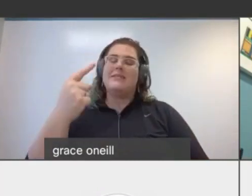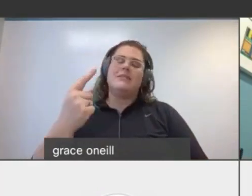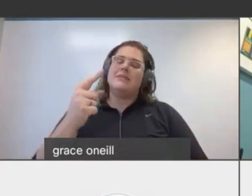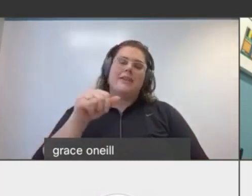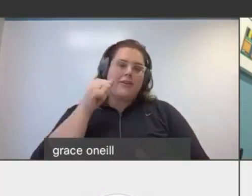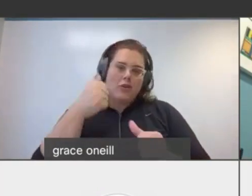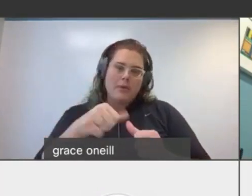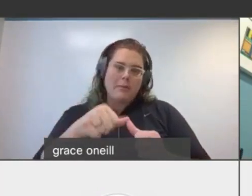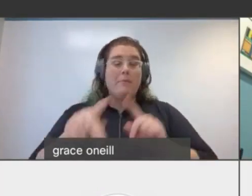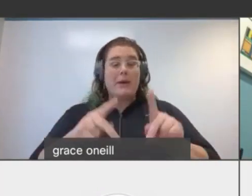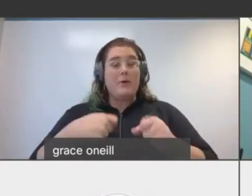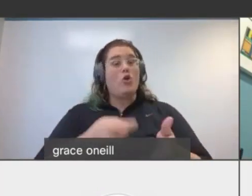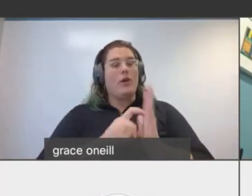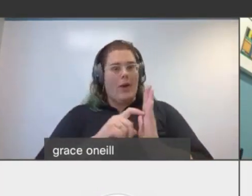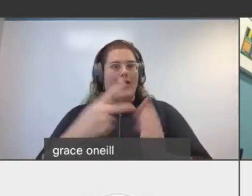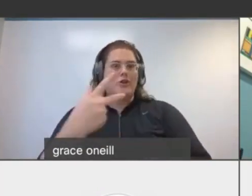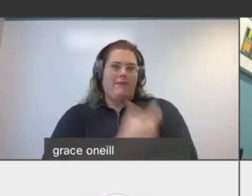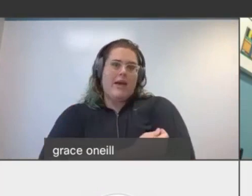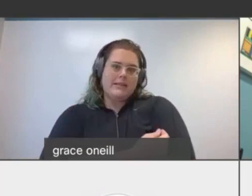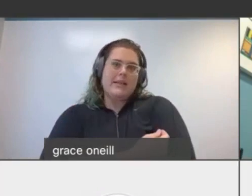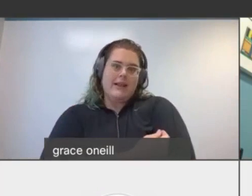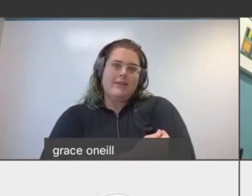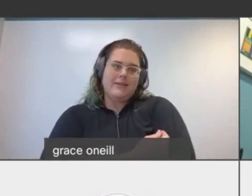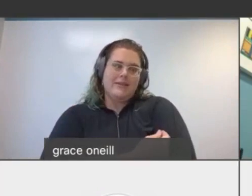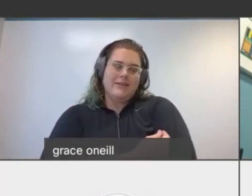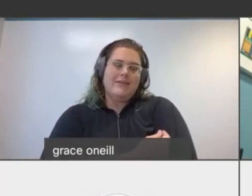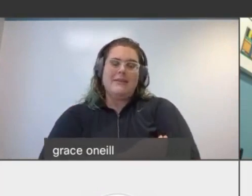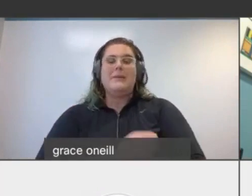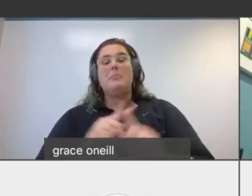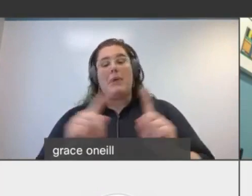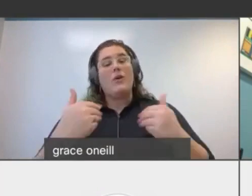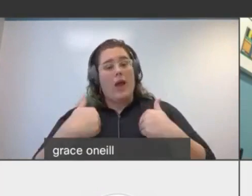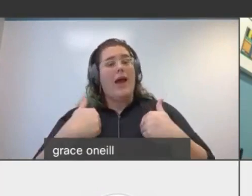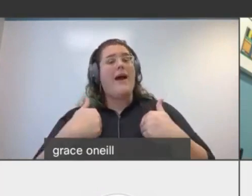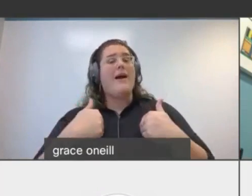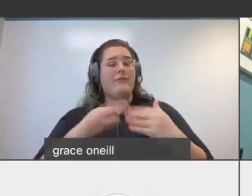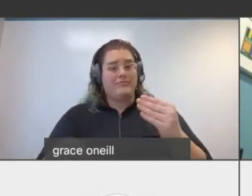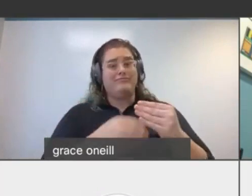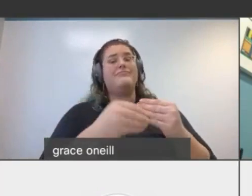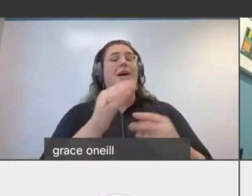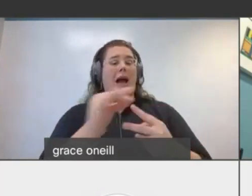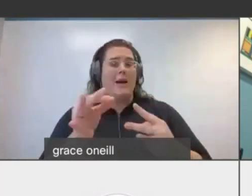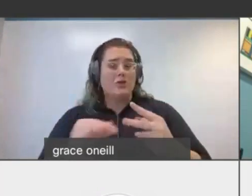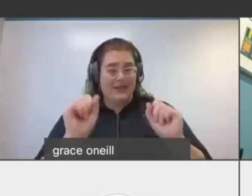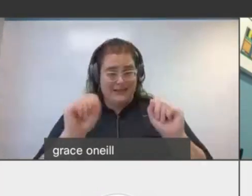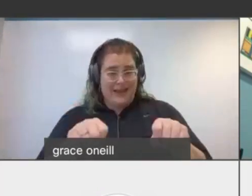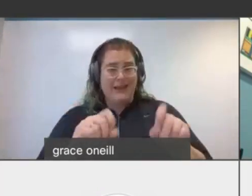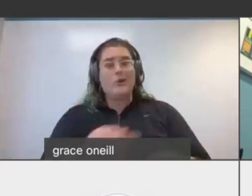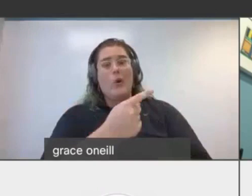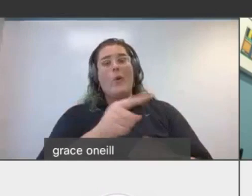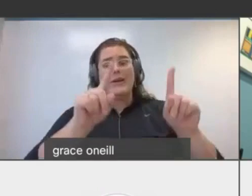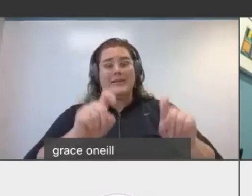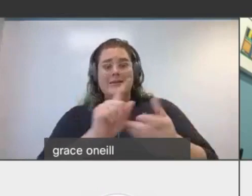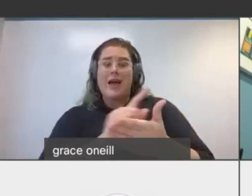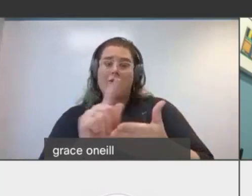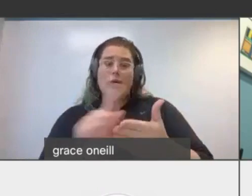to get vaccinated, there is the option for people to test weekly rather than get vaccinated for